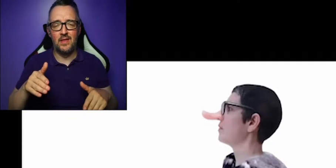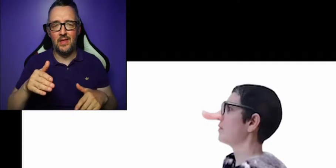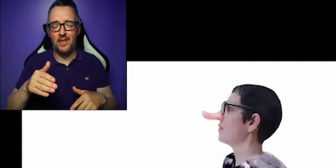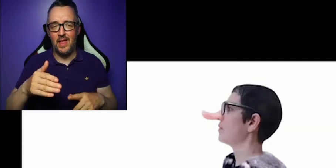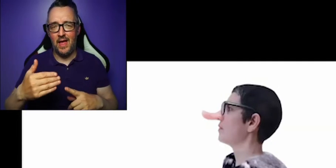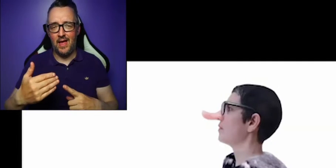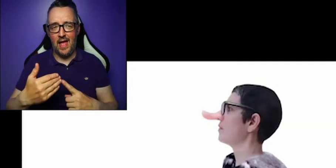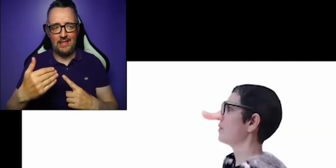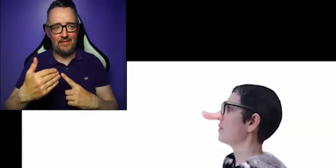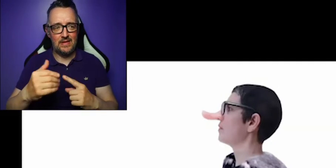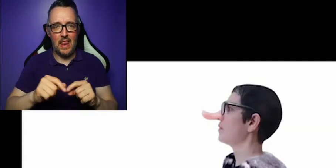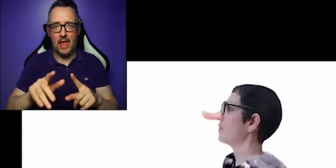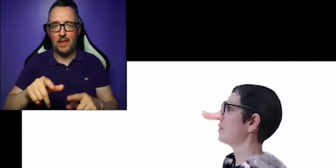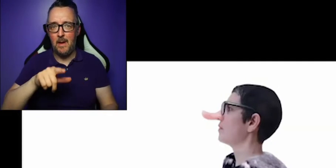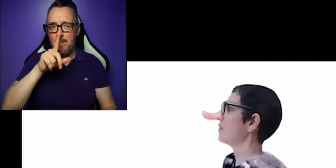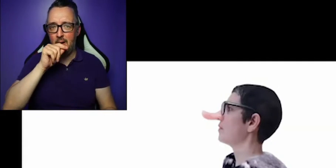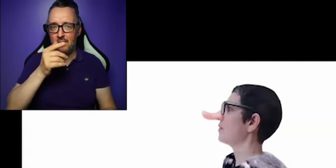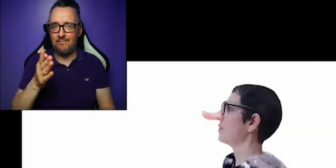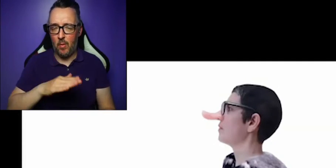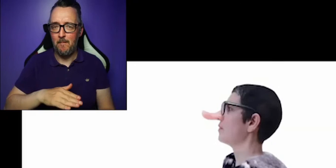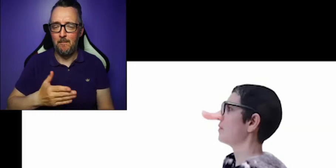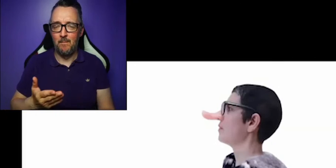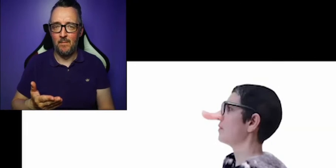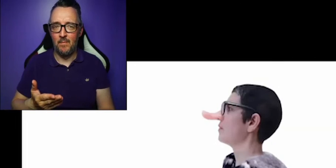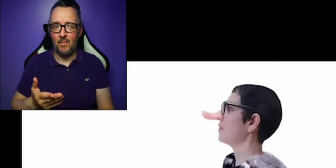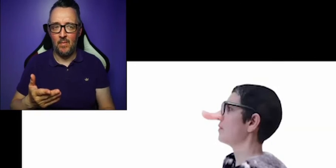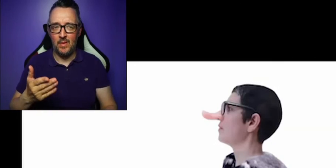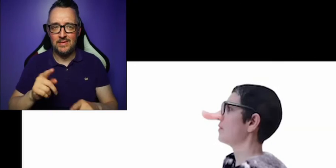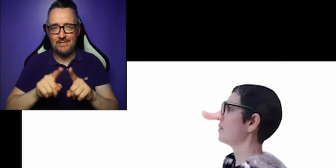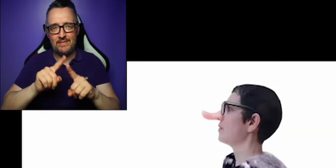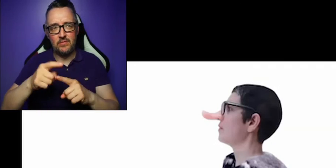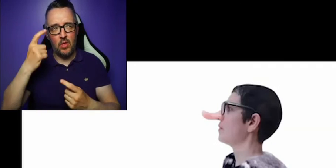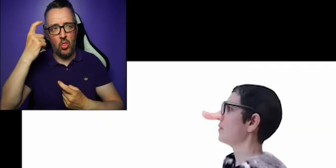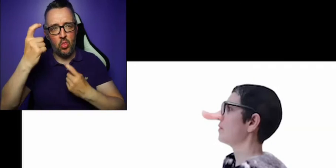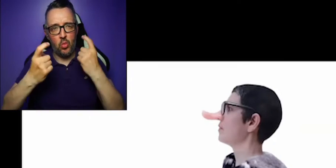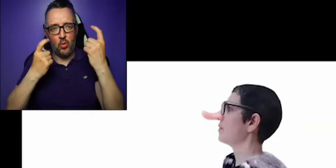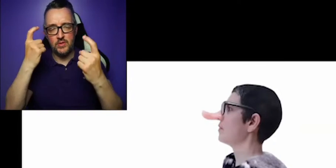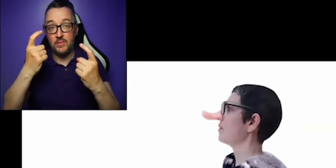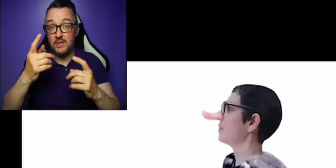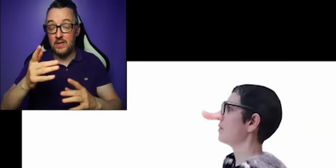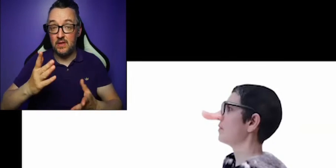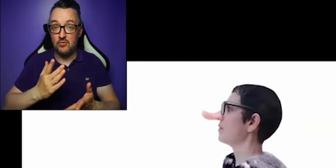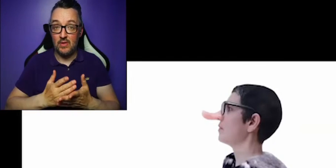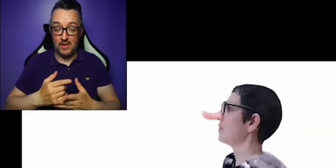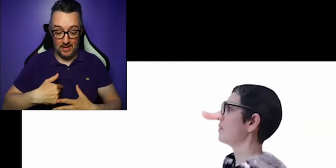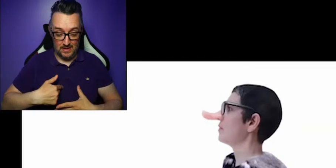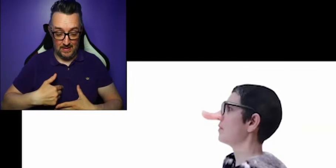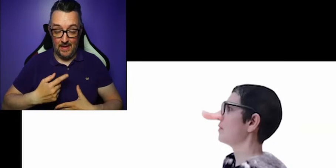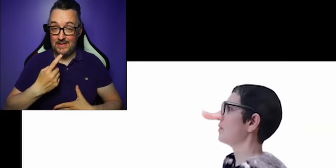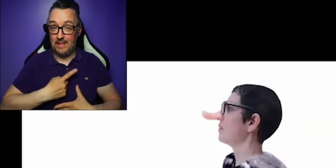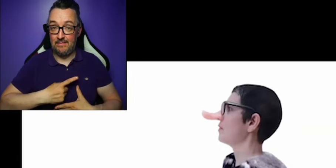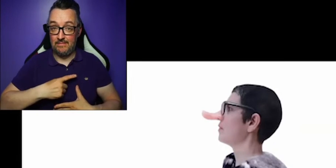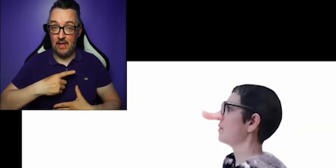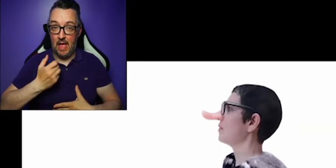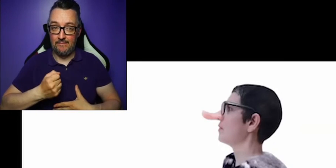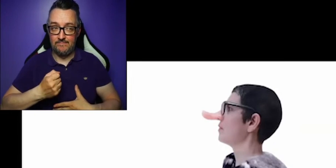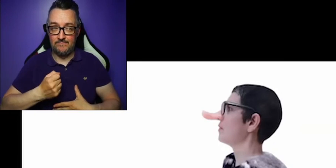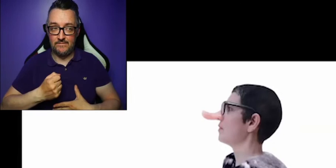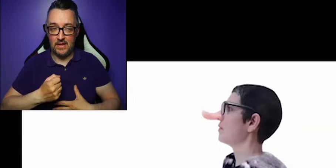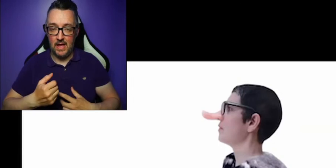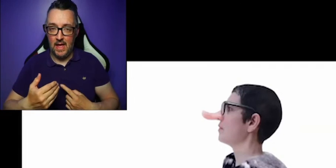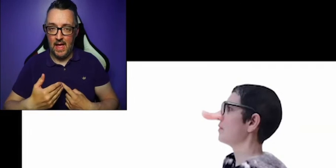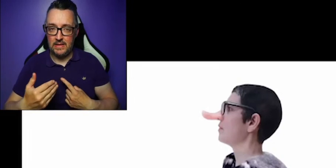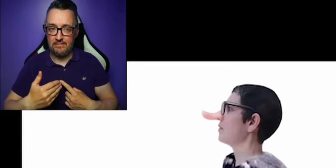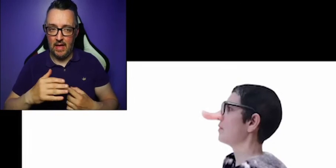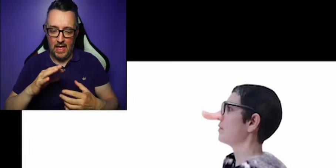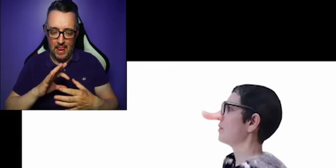identification really developed out of this work and these thoughts, but also this deep identification that I feel with birds, which I think